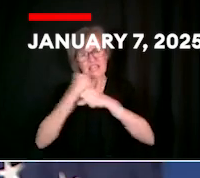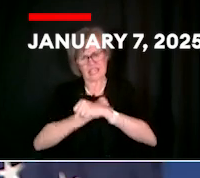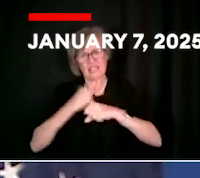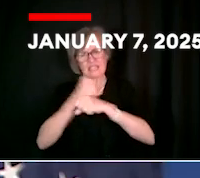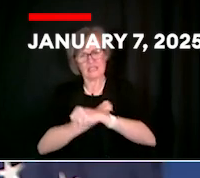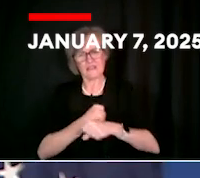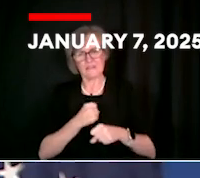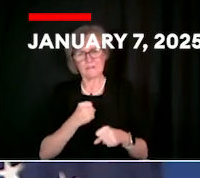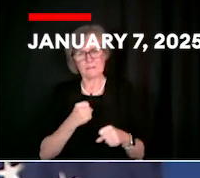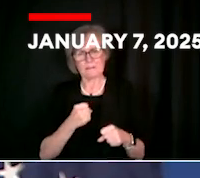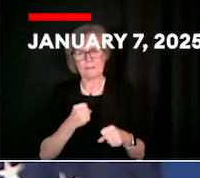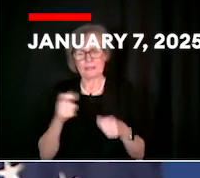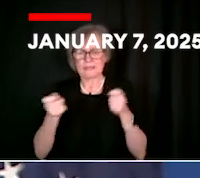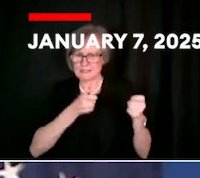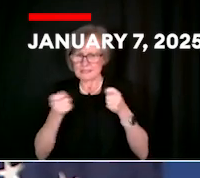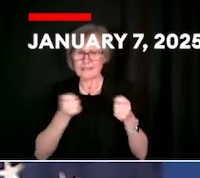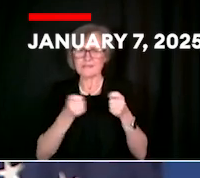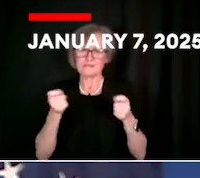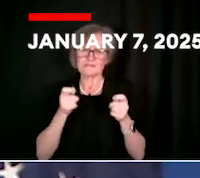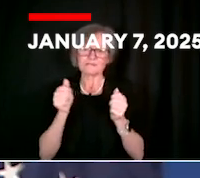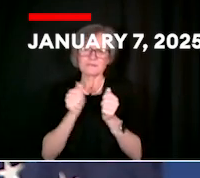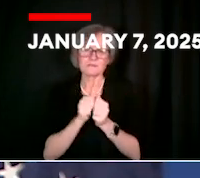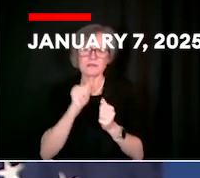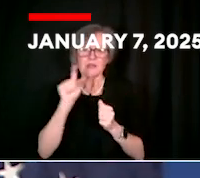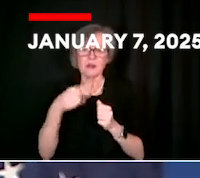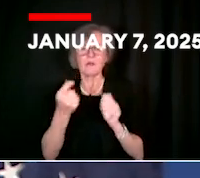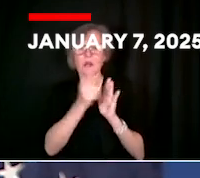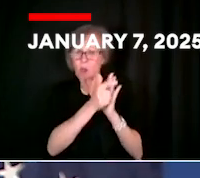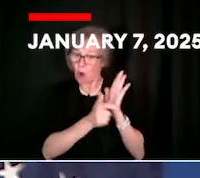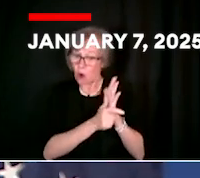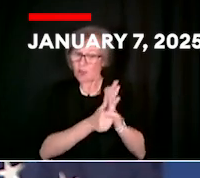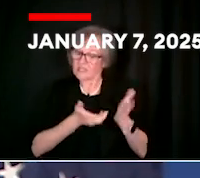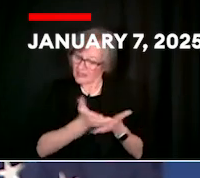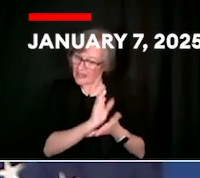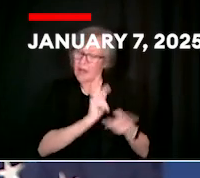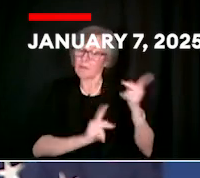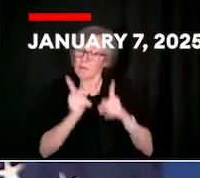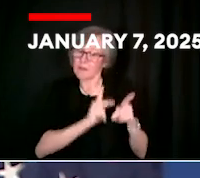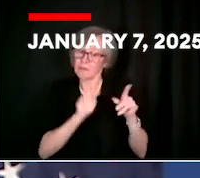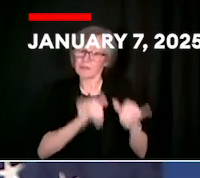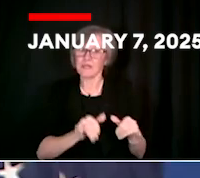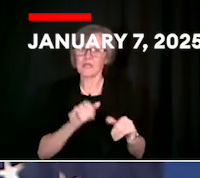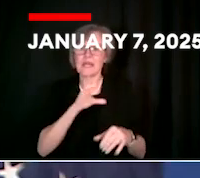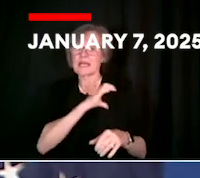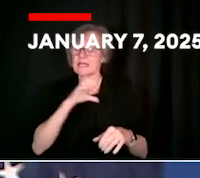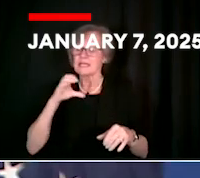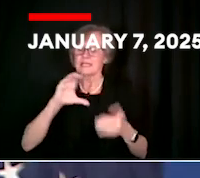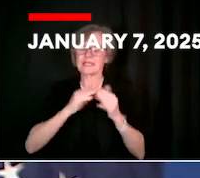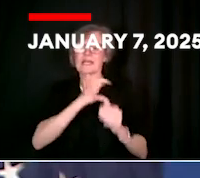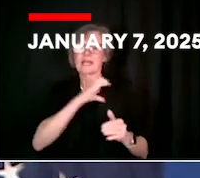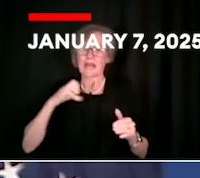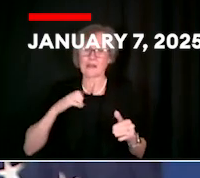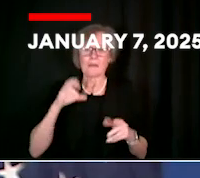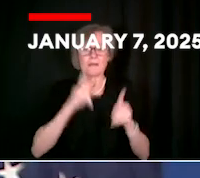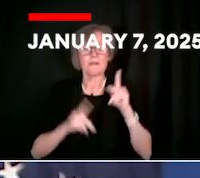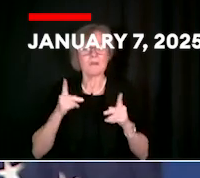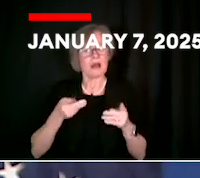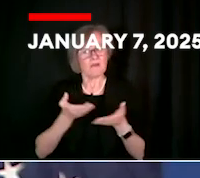to deal with not only the laws that allow people to say, City Council passed a law that said people have a right to sleep on the